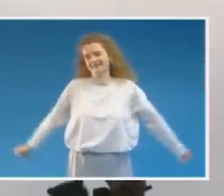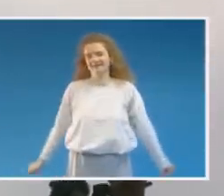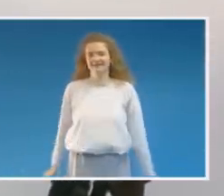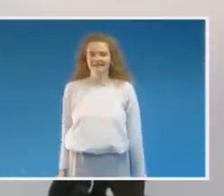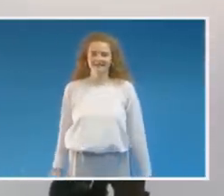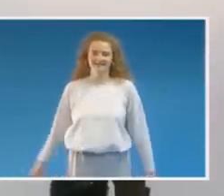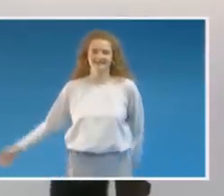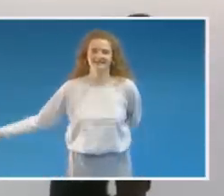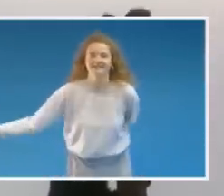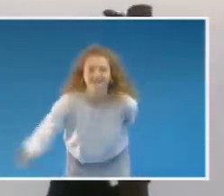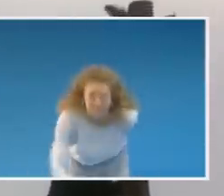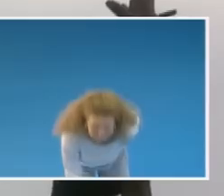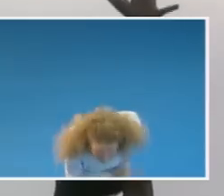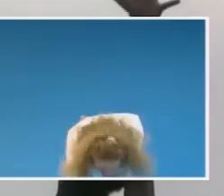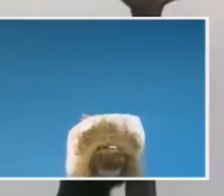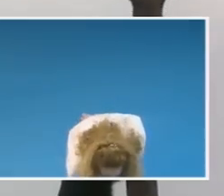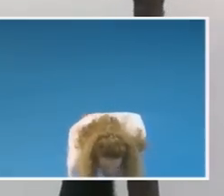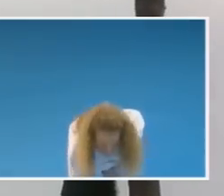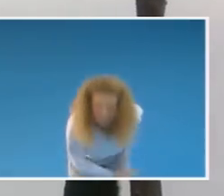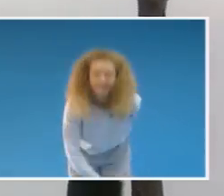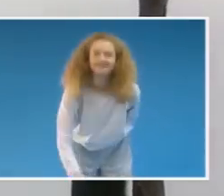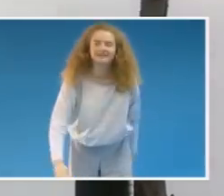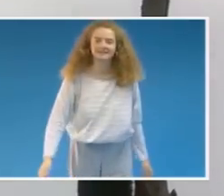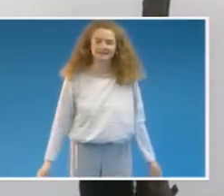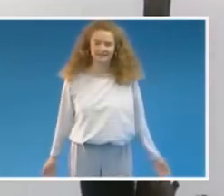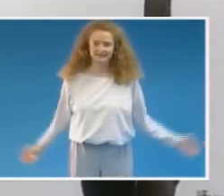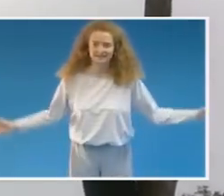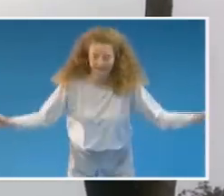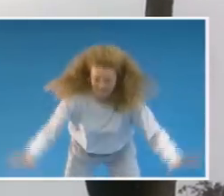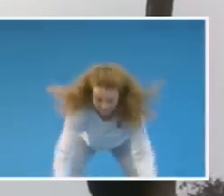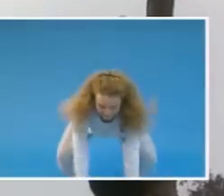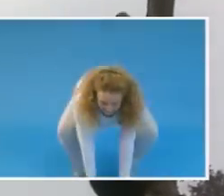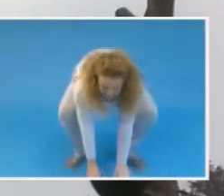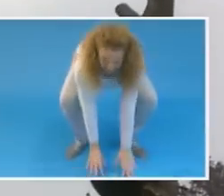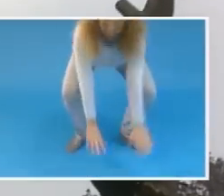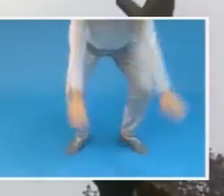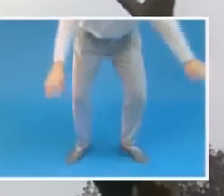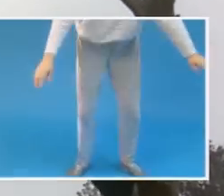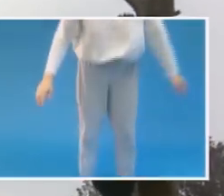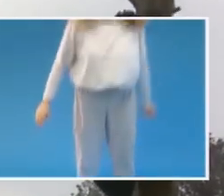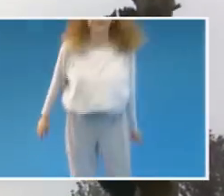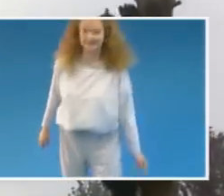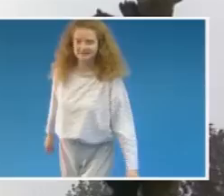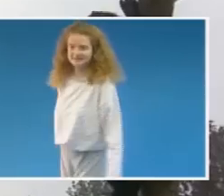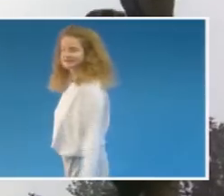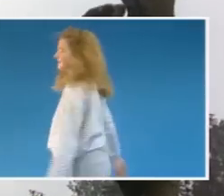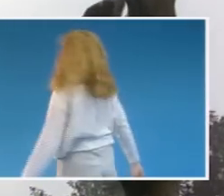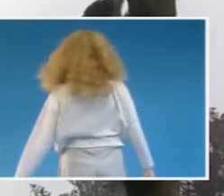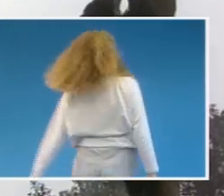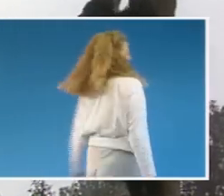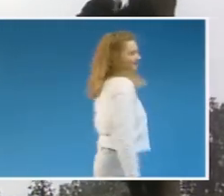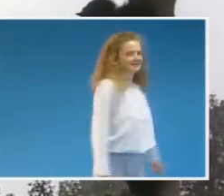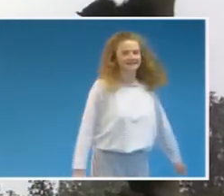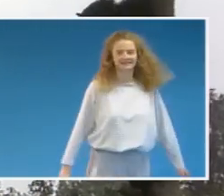now. Teddy bear, make your bow. Teddy bear, touch the ground. Teddy